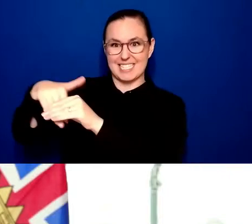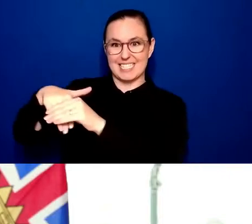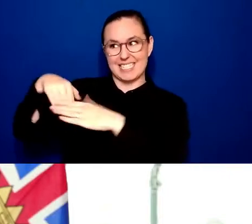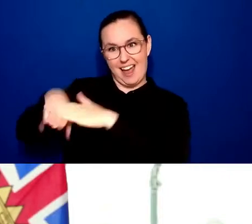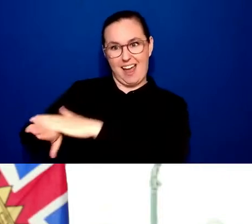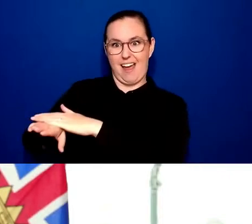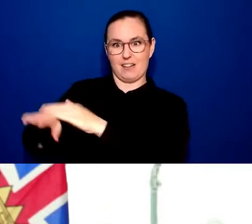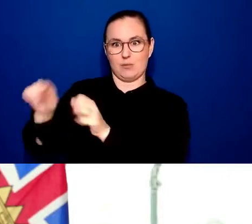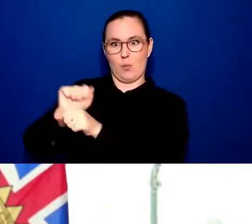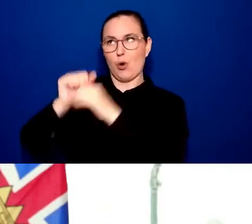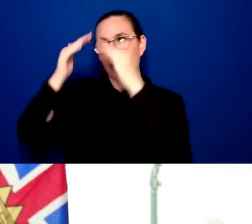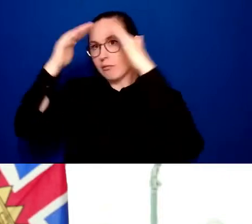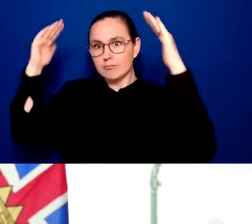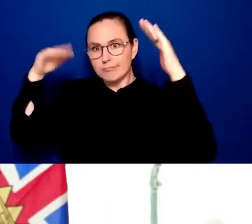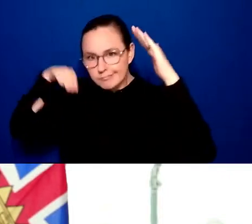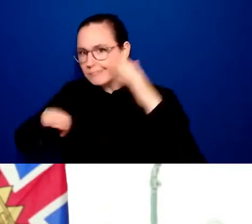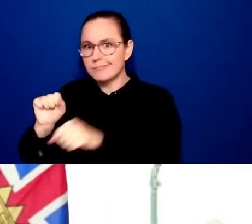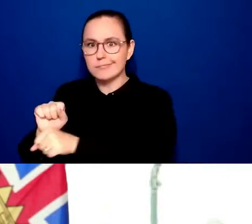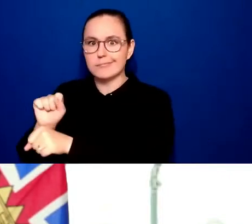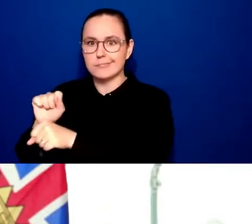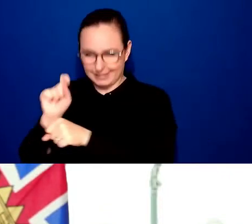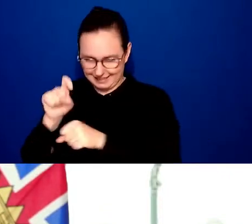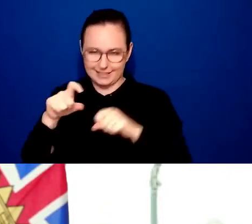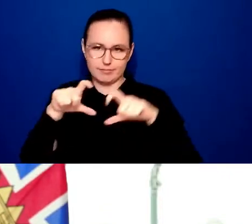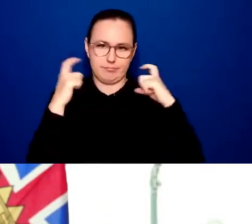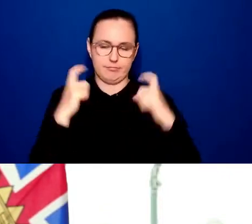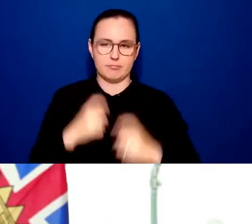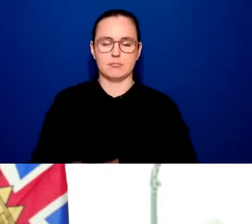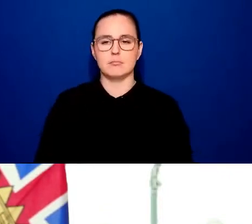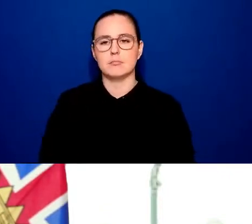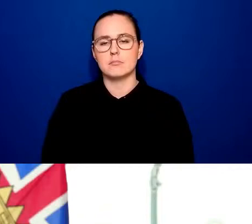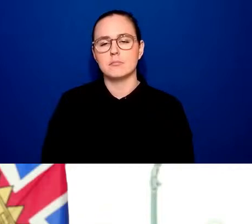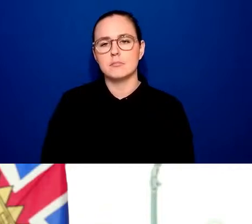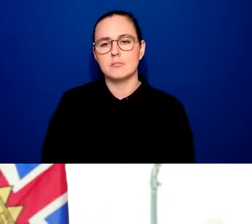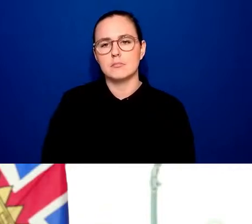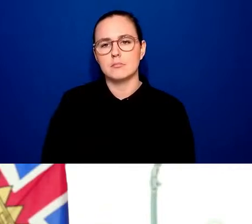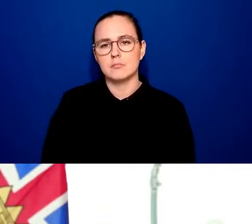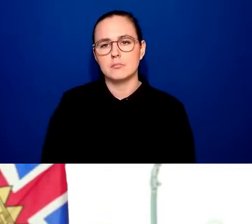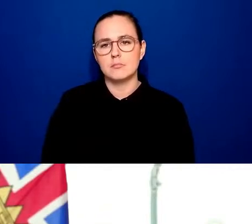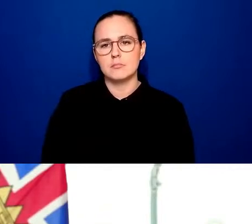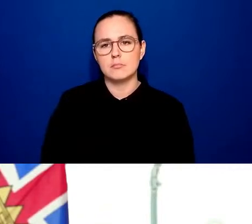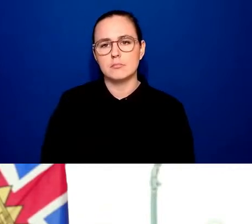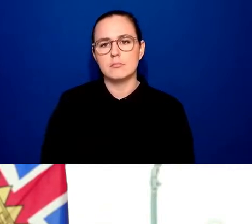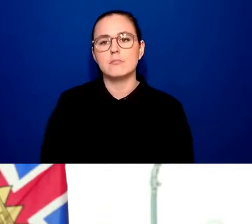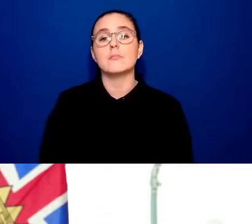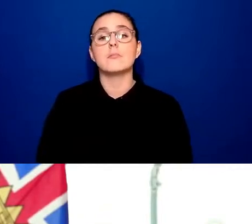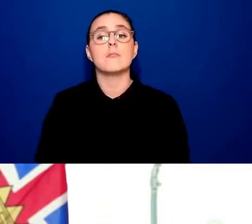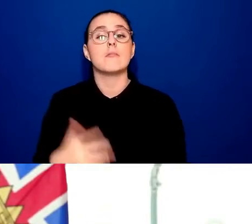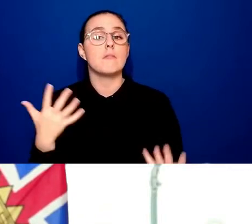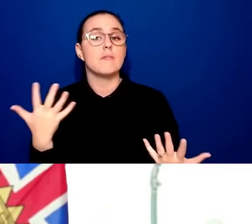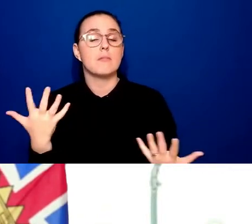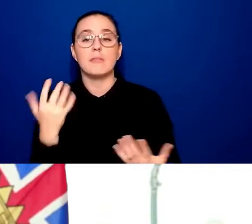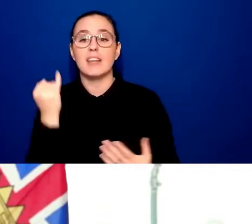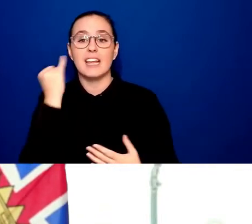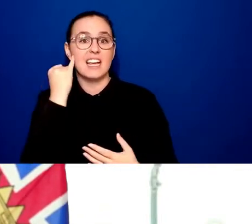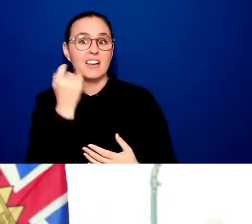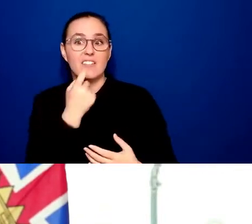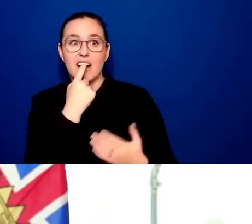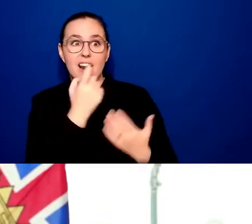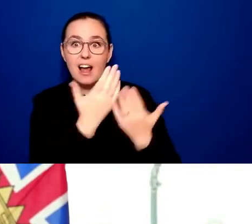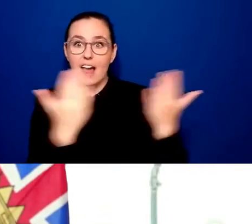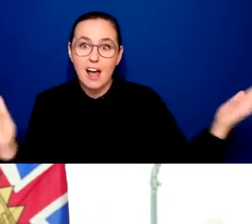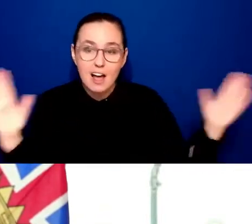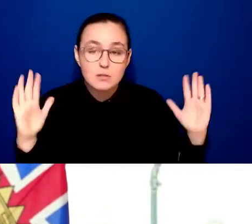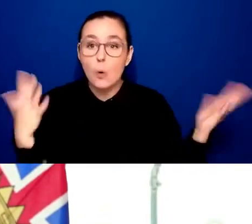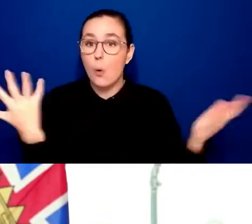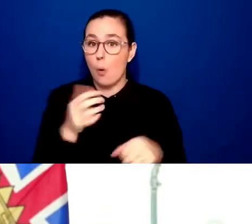to some exemptions and safety considerations, unless people are behind a barrier, in a room by themselves, or able to maintain a